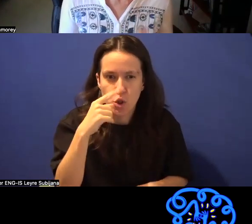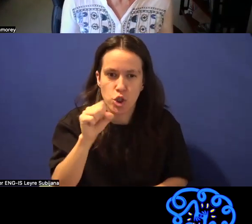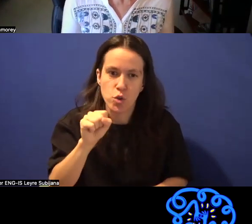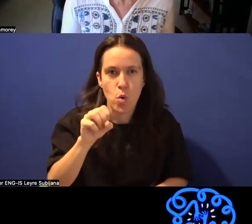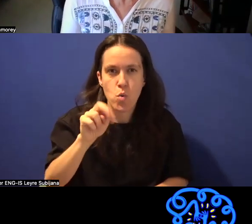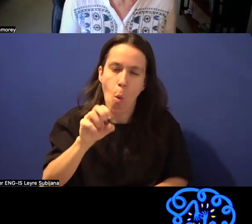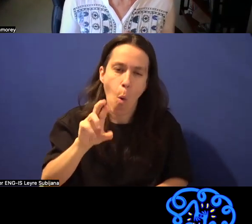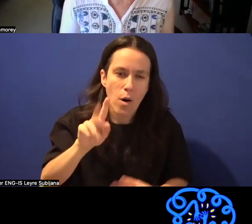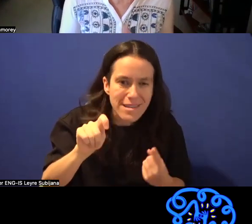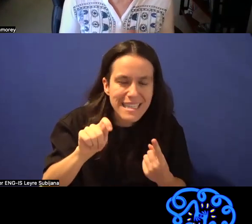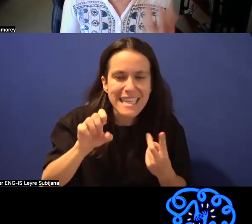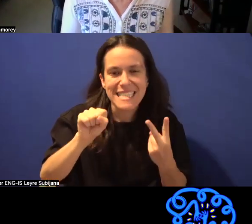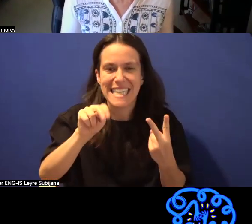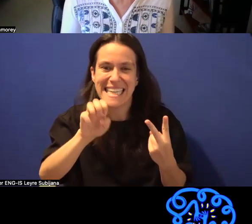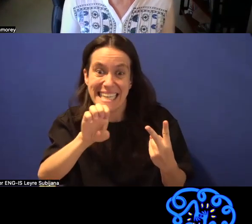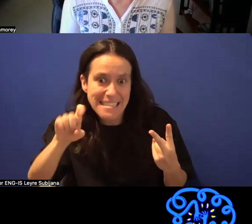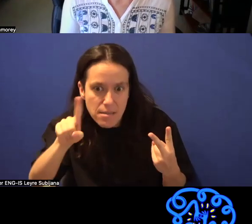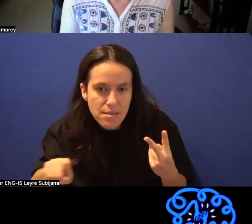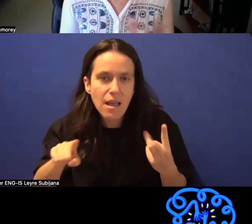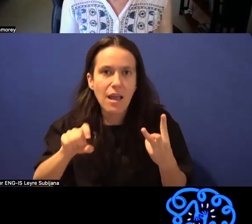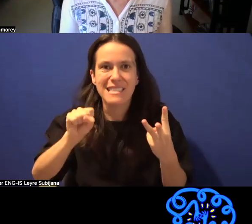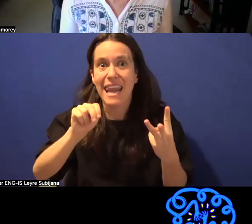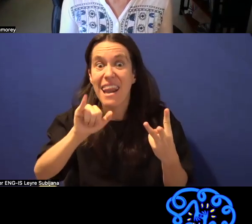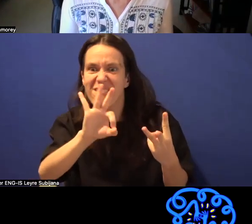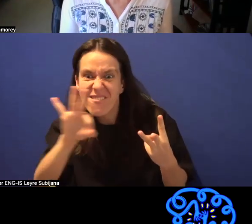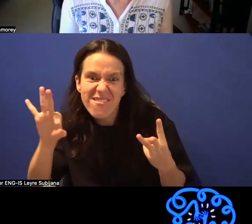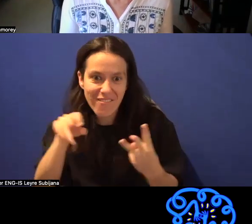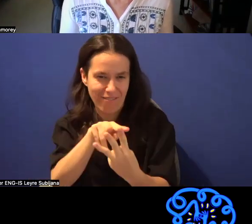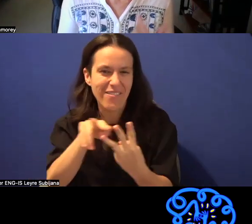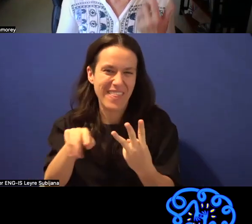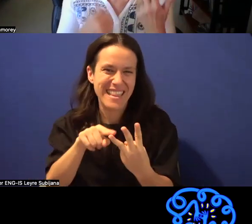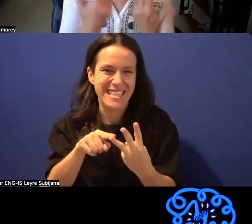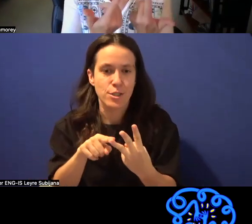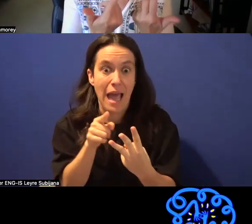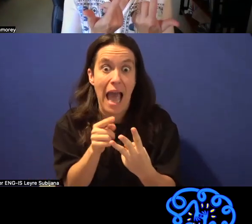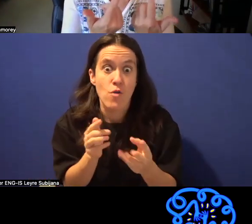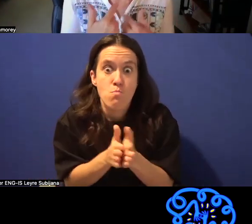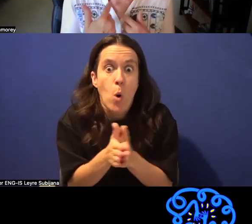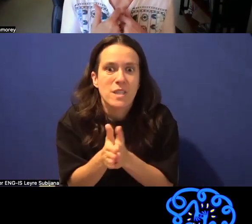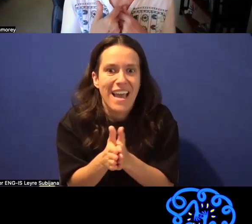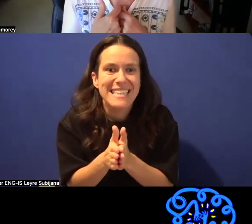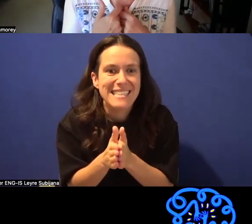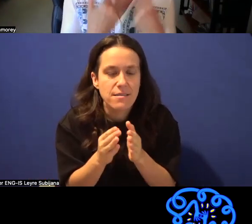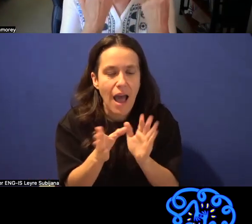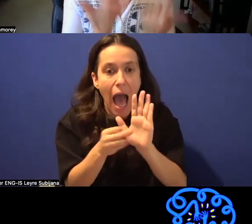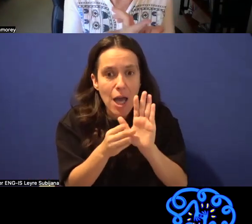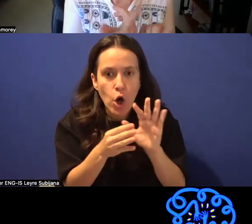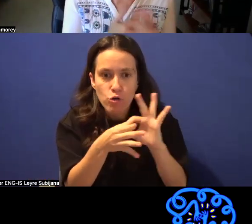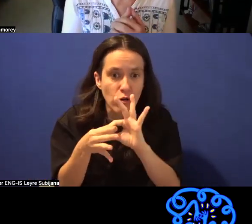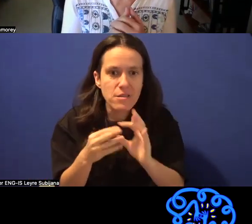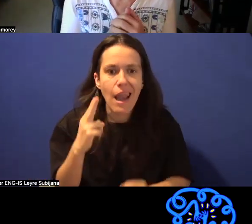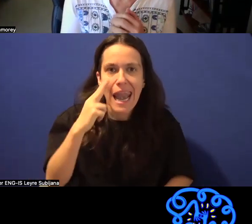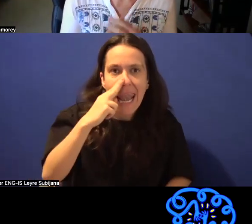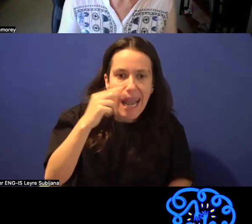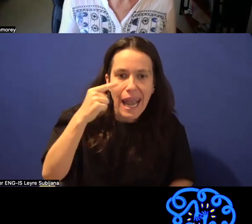sneeze, sniff. Okay, so here's a motivated iconic relationship where you have sort of nasal sounds and the words